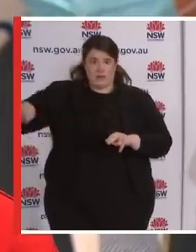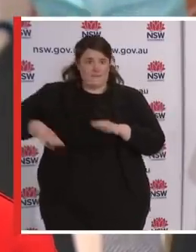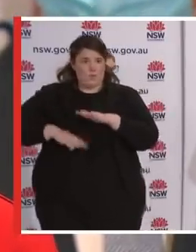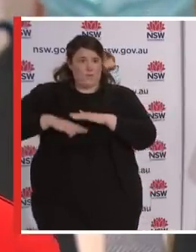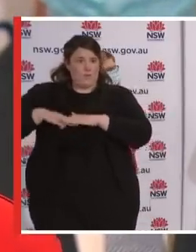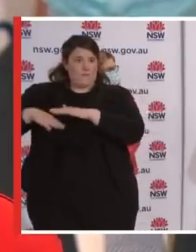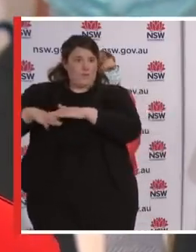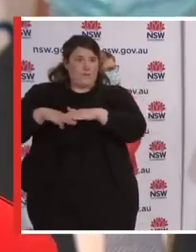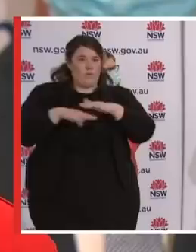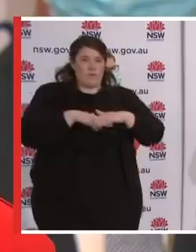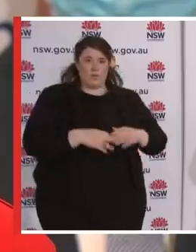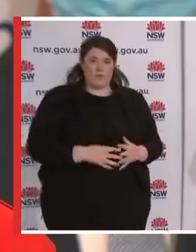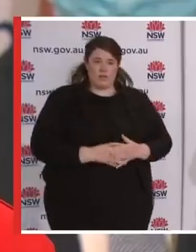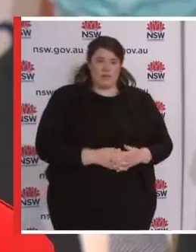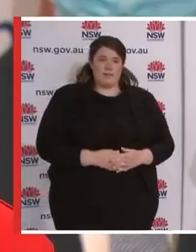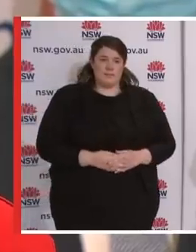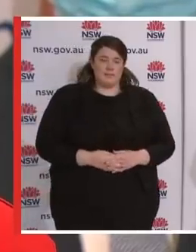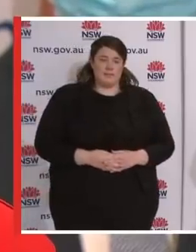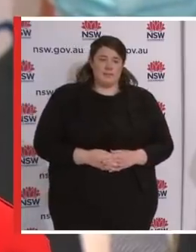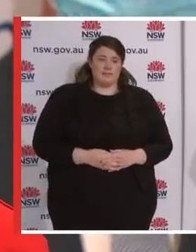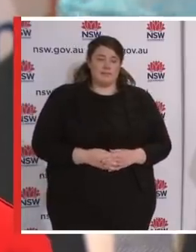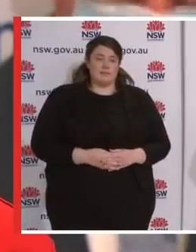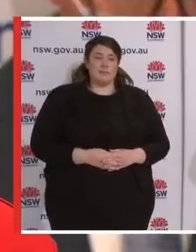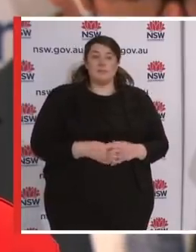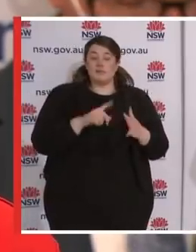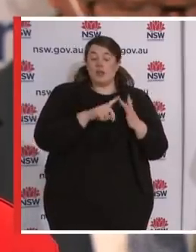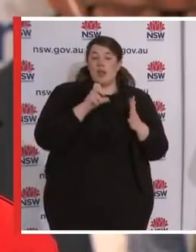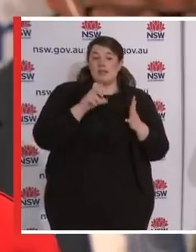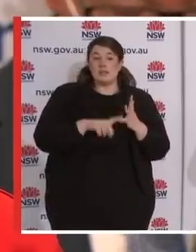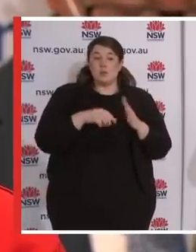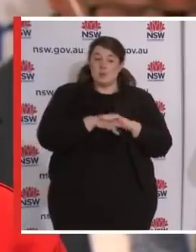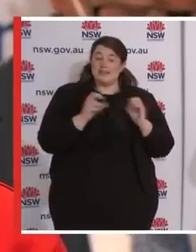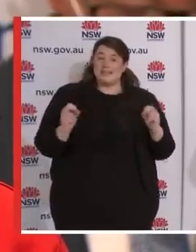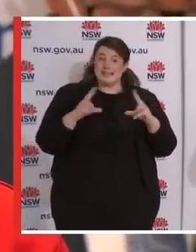We've got access to ICUs at the moment in Sydney, lots of room.